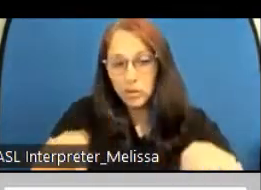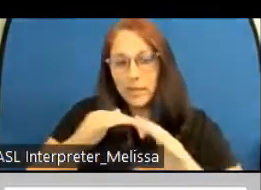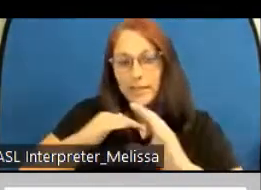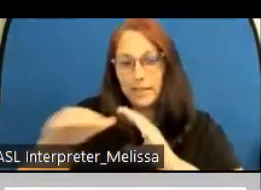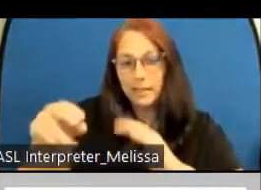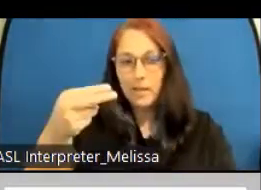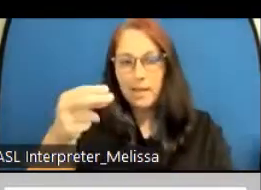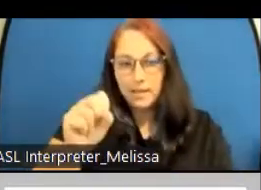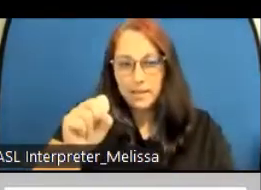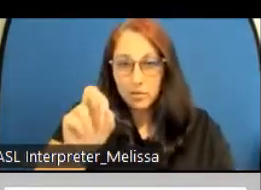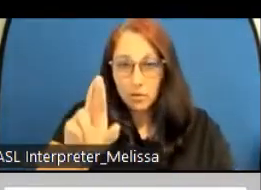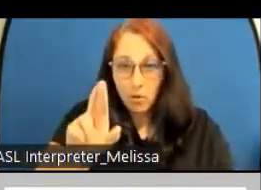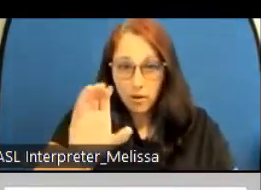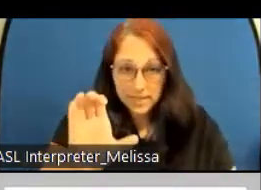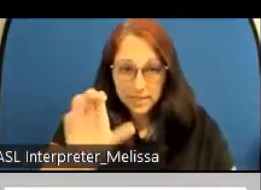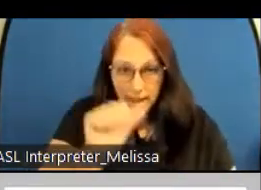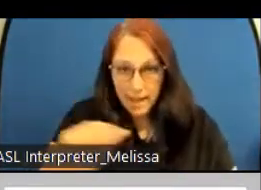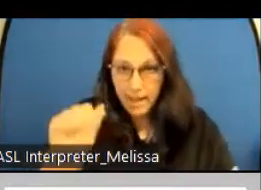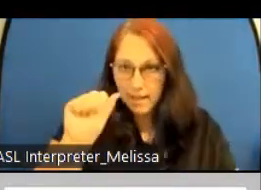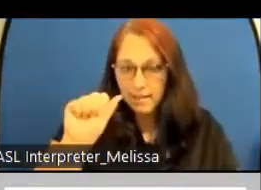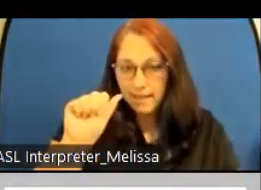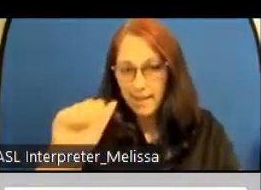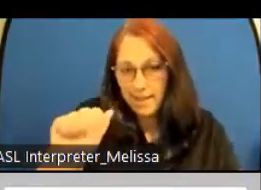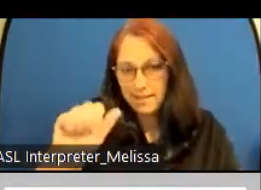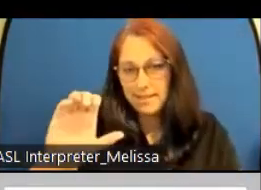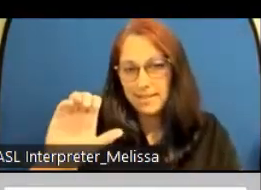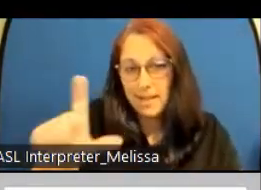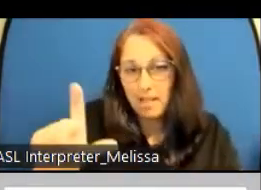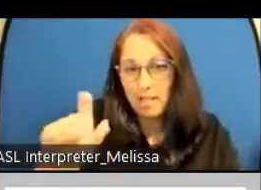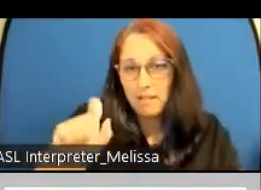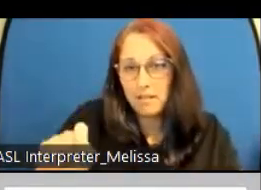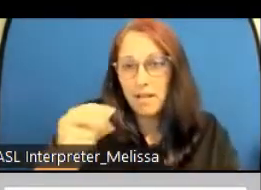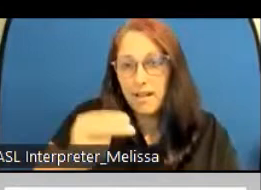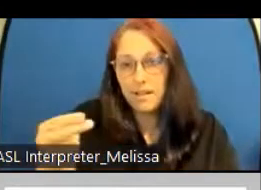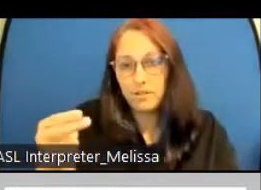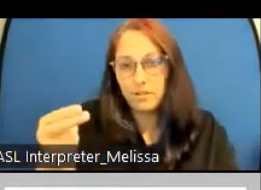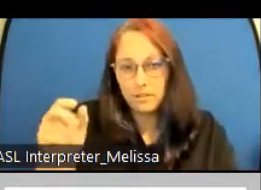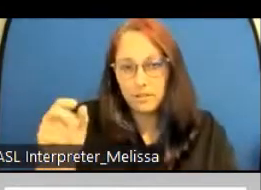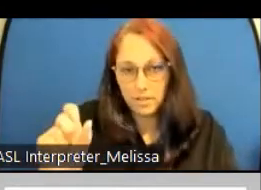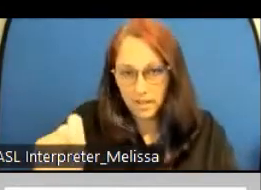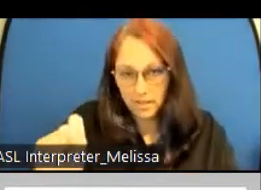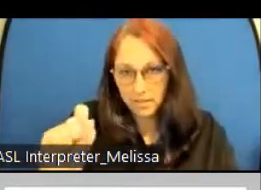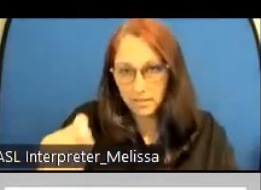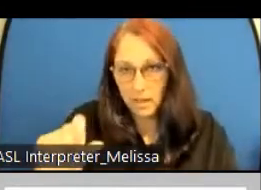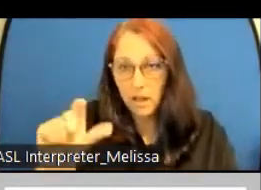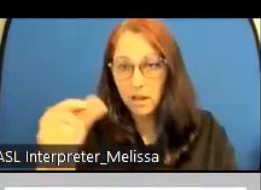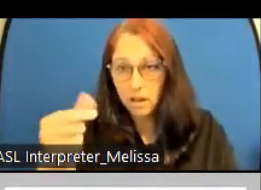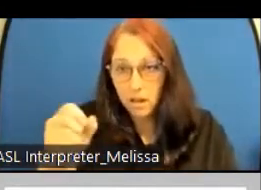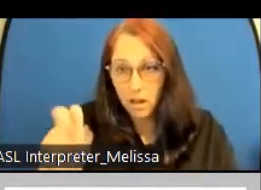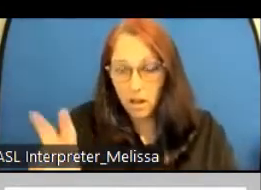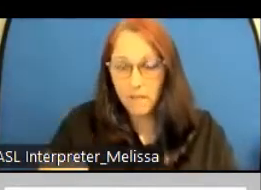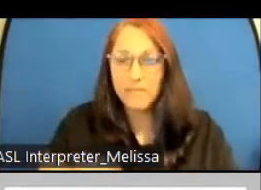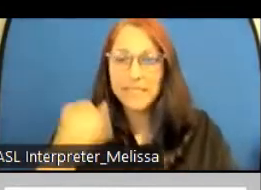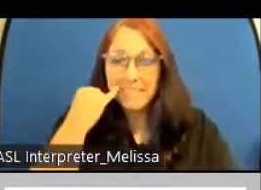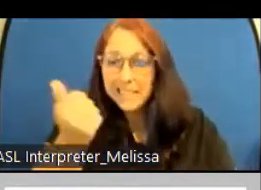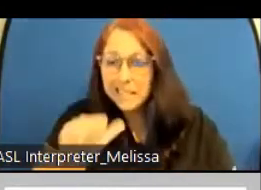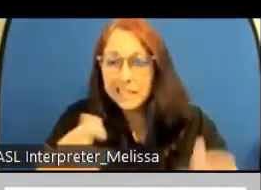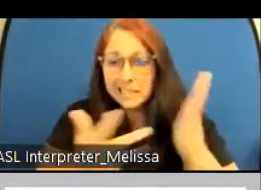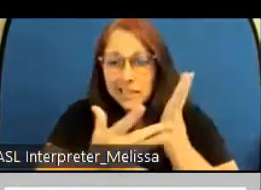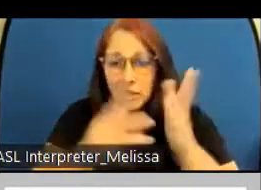hsrc@acl.hhs.gov. You can also use the chat or email if you have a technical issue or comment for